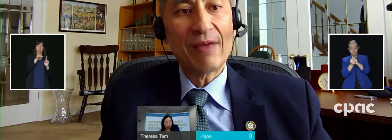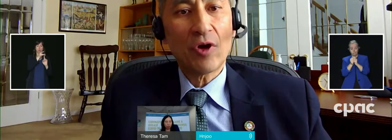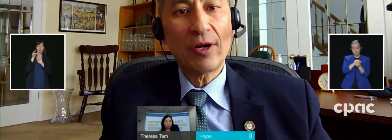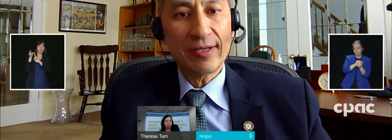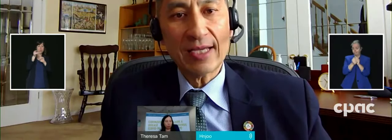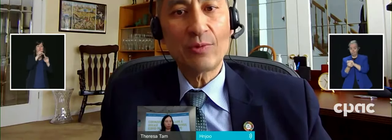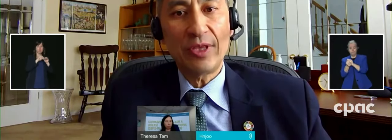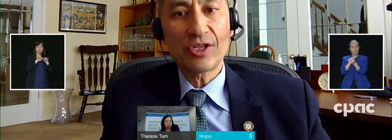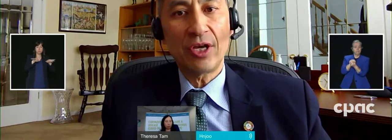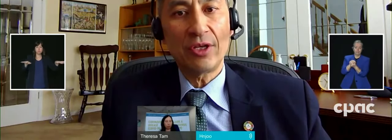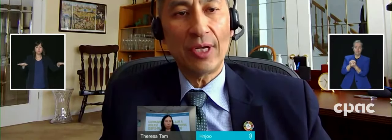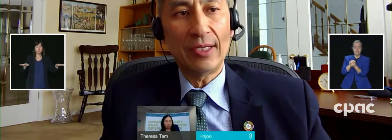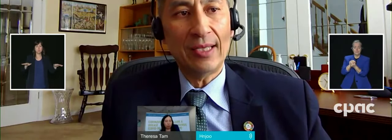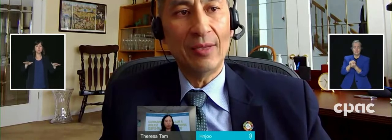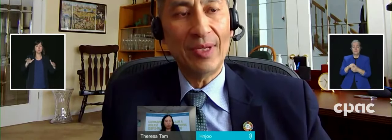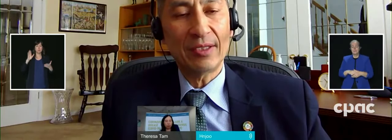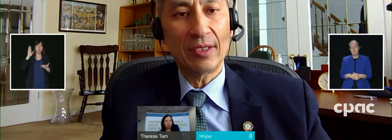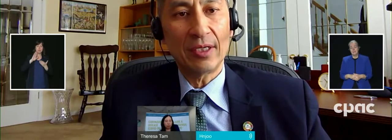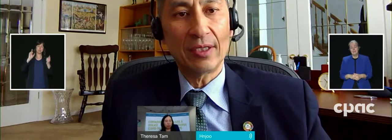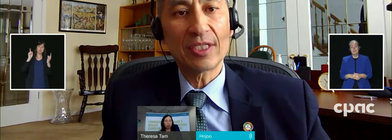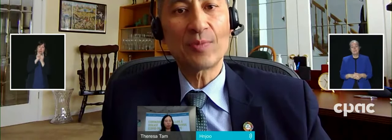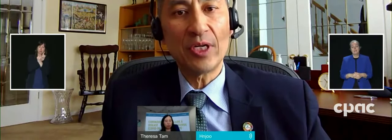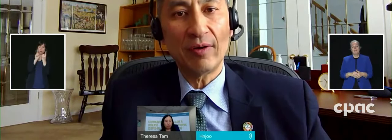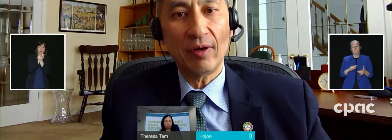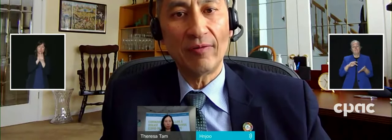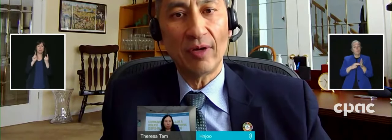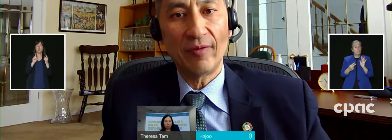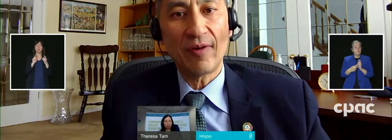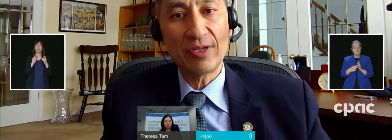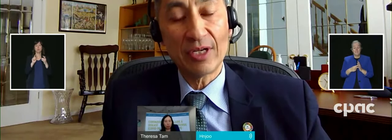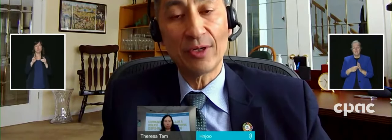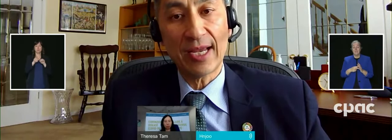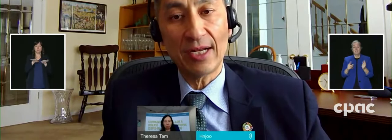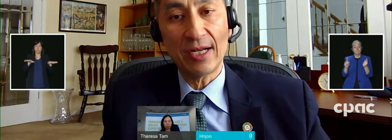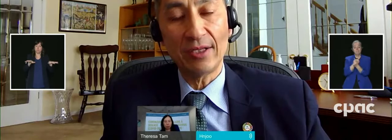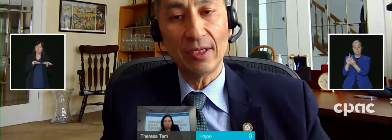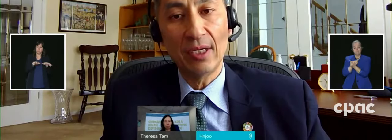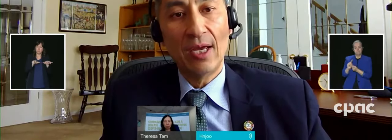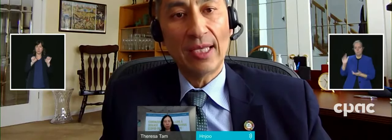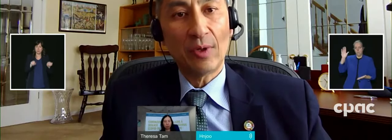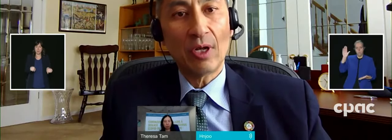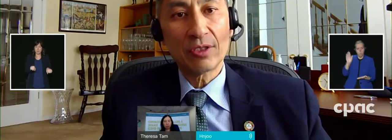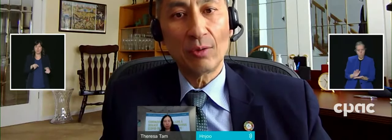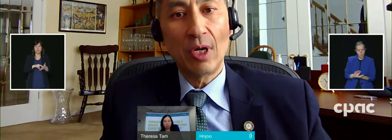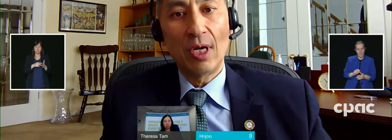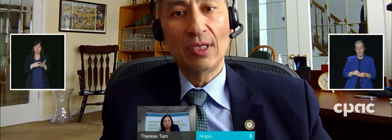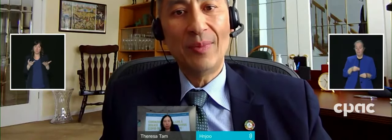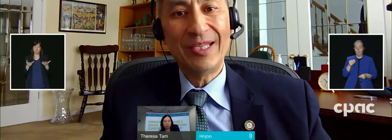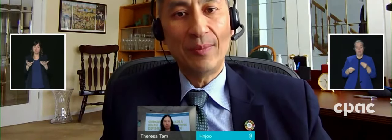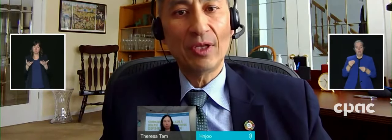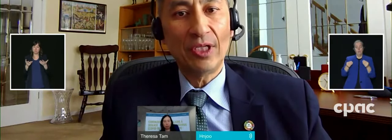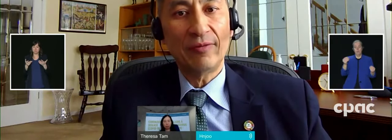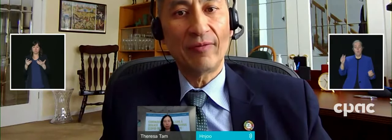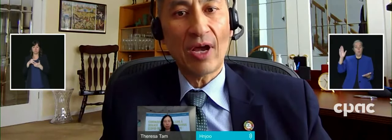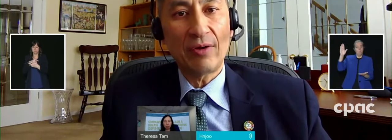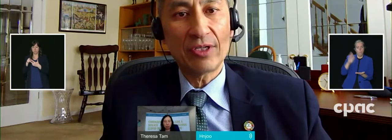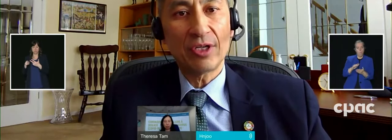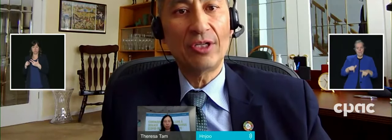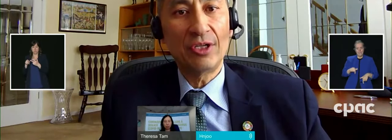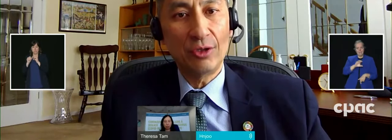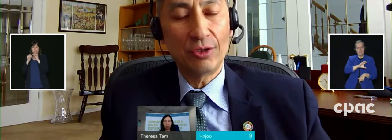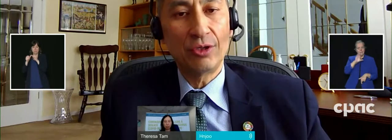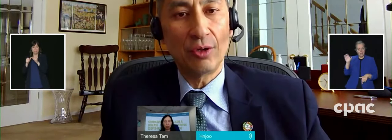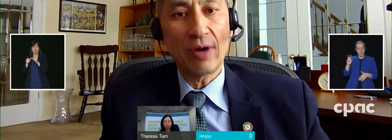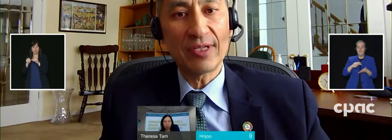sort of have contacts with each other and limit the spread of the virus here in Canada, that would also limit the ability of the virus